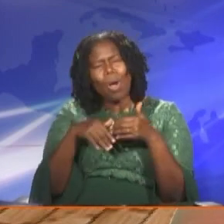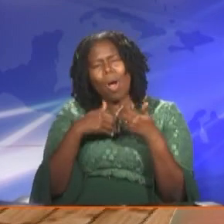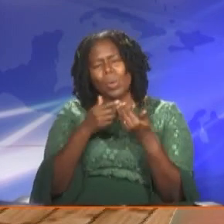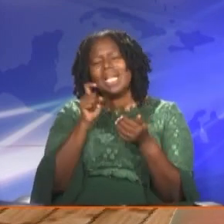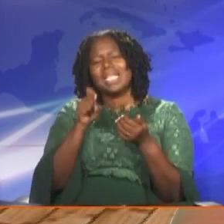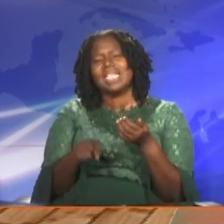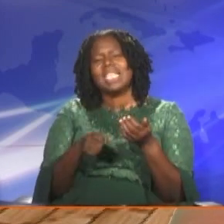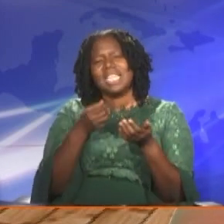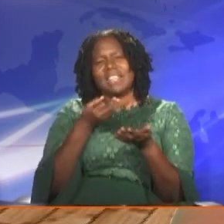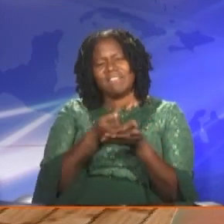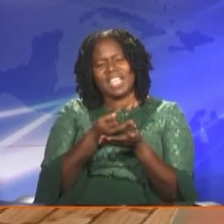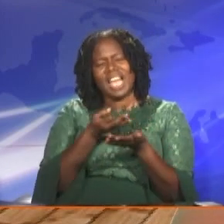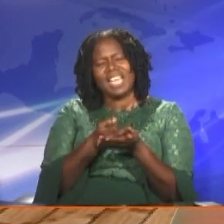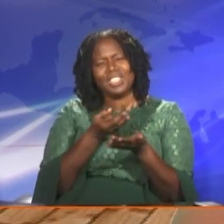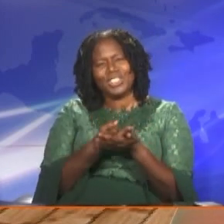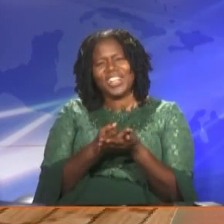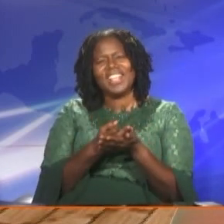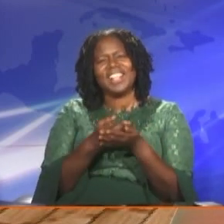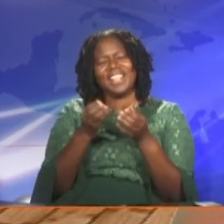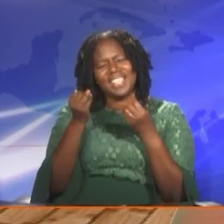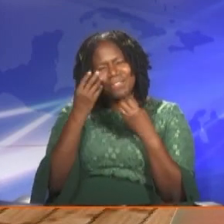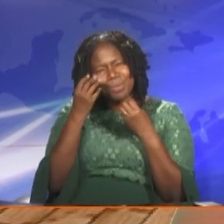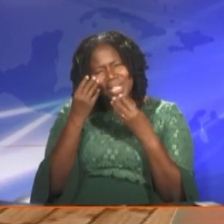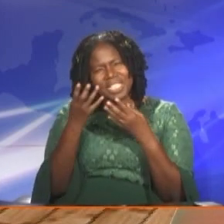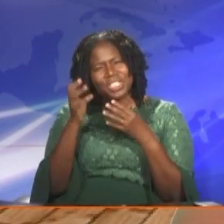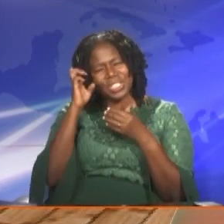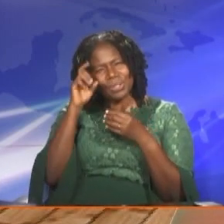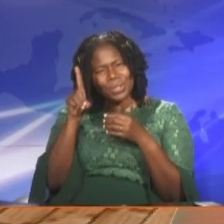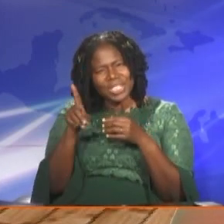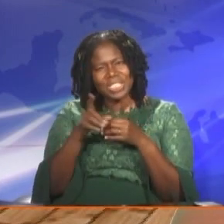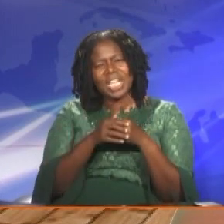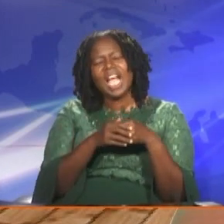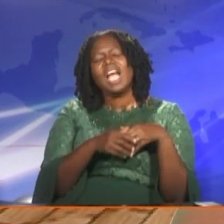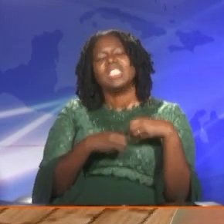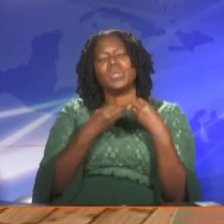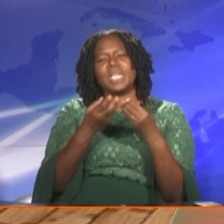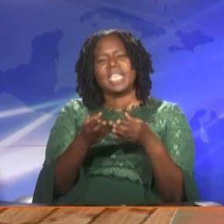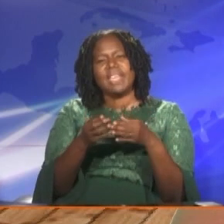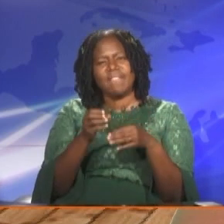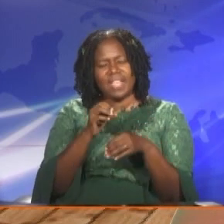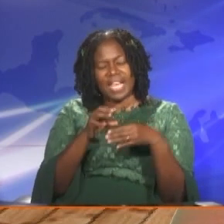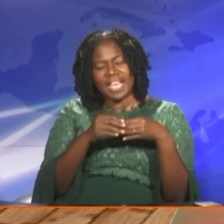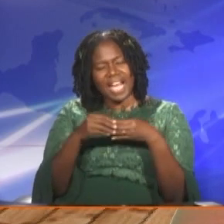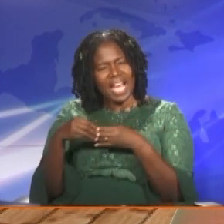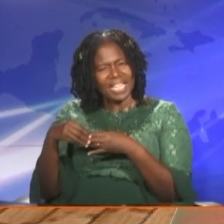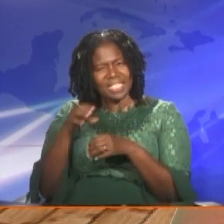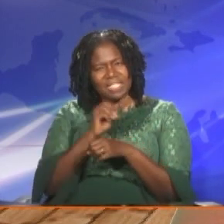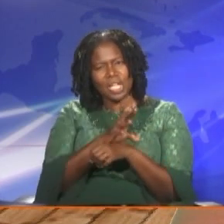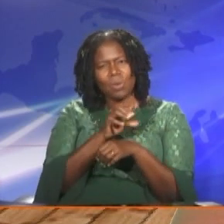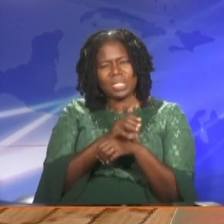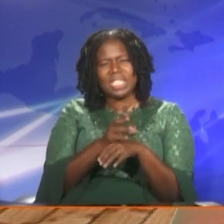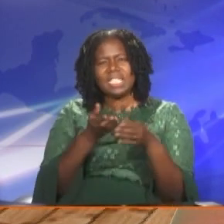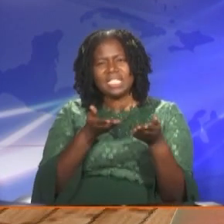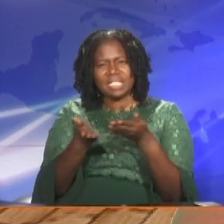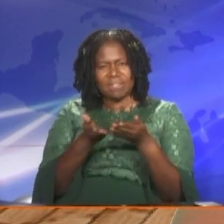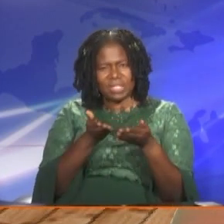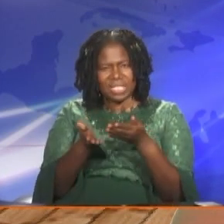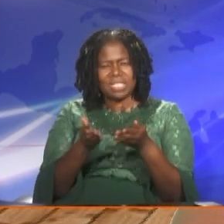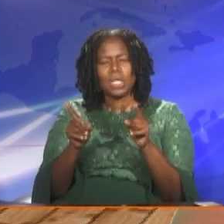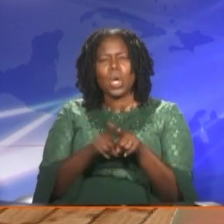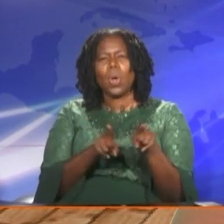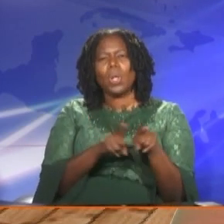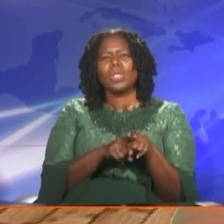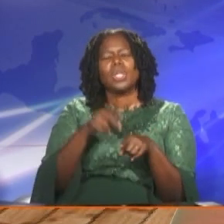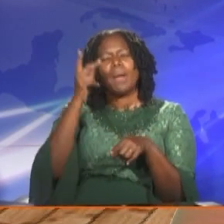So we offer those services. We offer guidance and counseling services. We also have parental